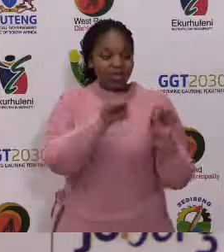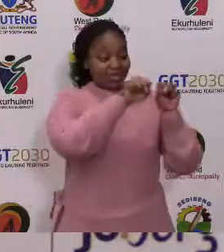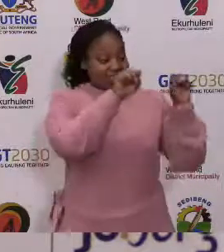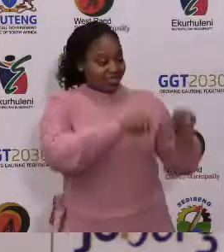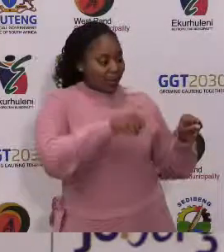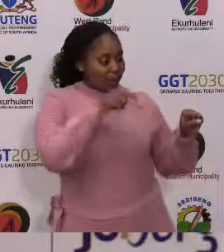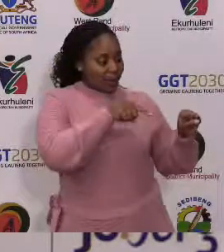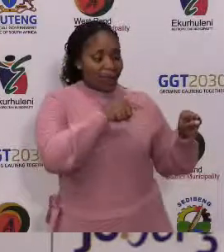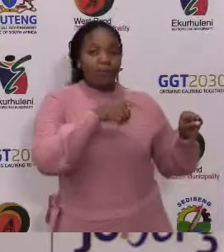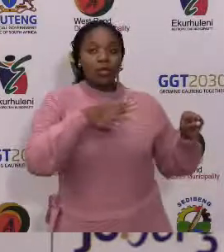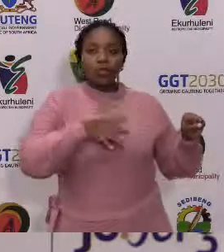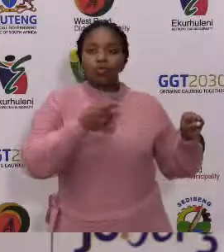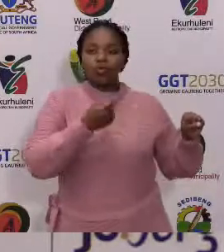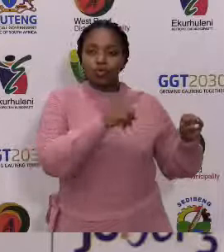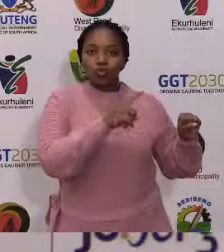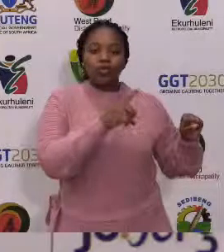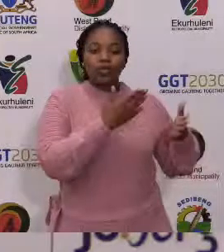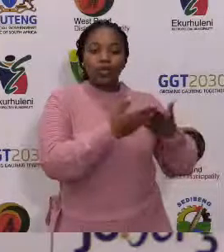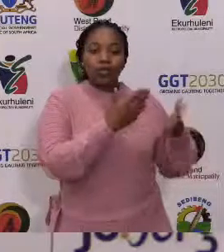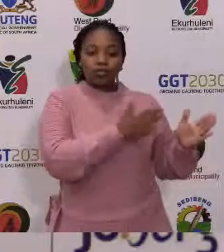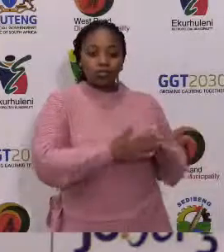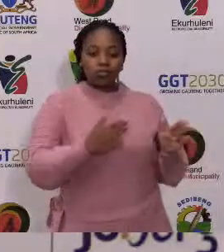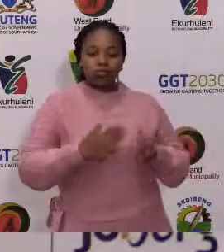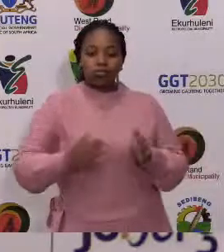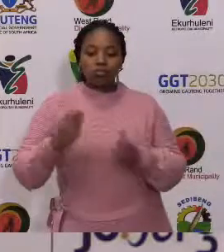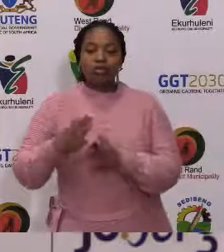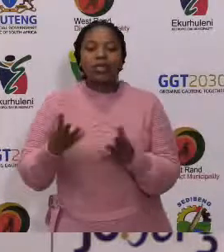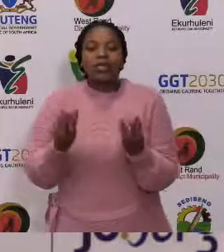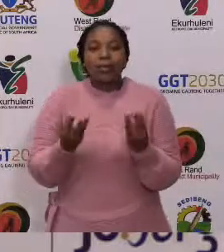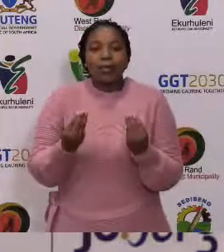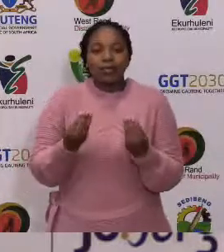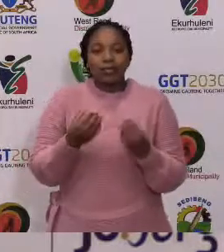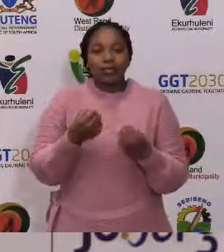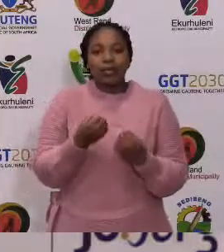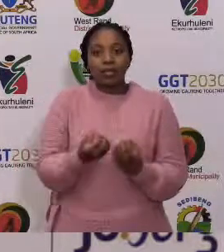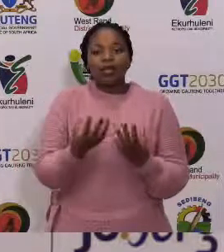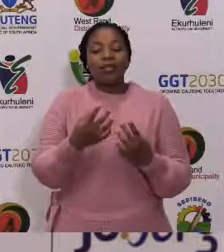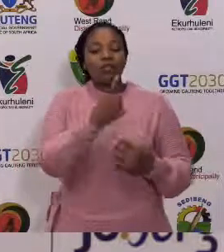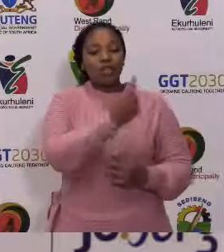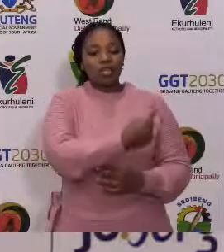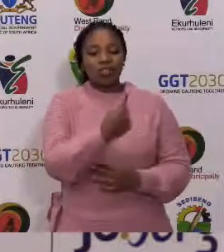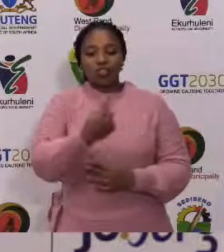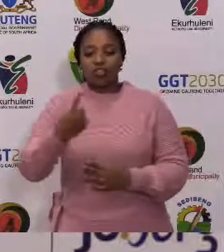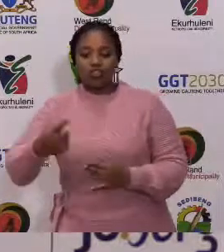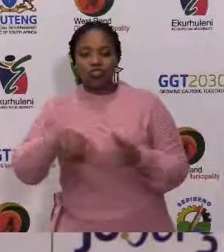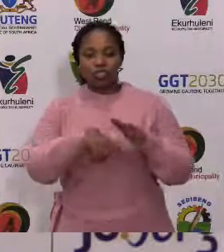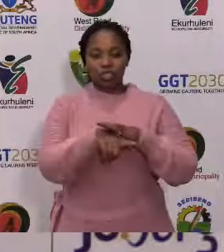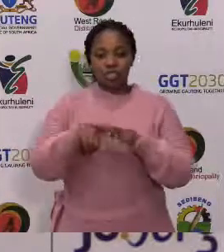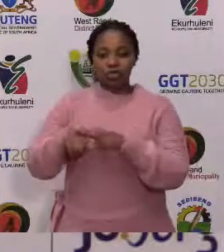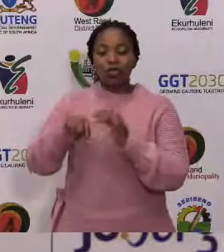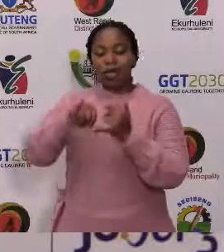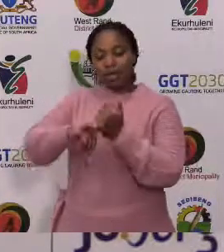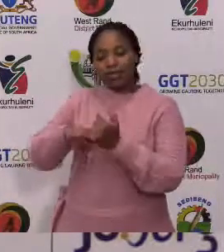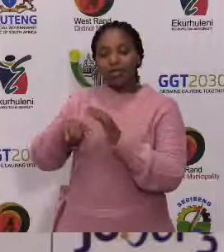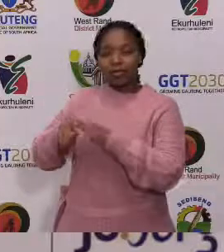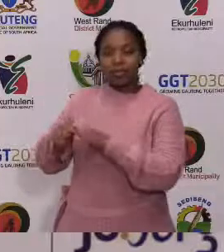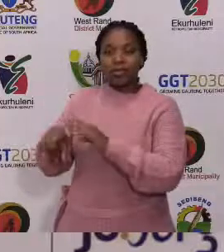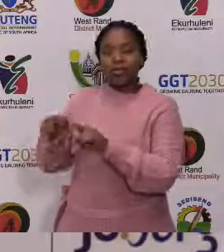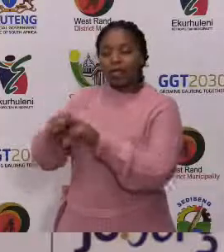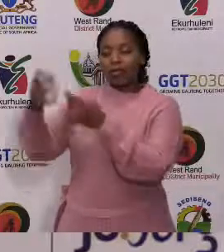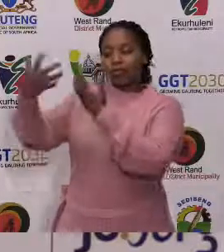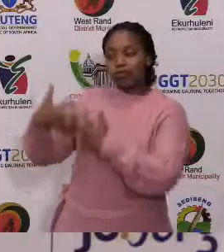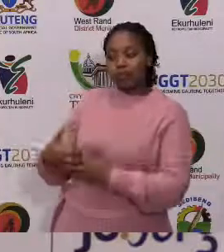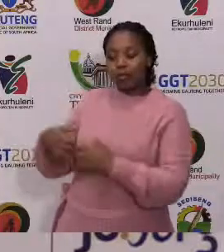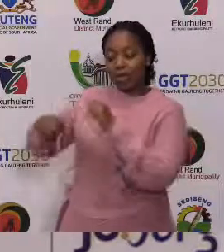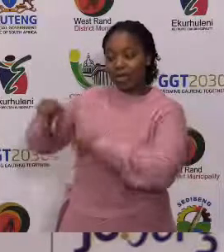it to generate the numbers per district and per sub-district, in line with what Professor Mati has said, so that we